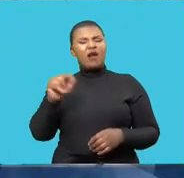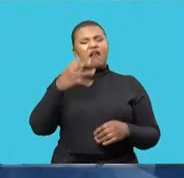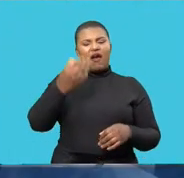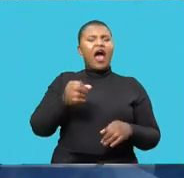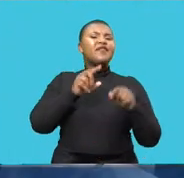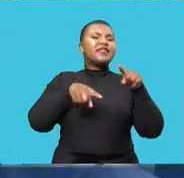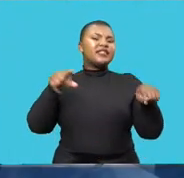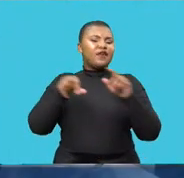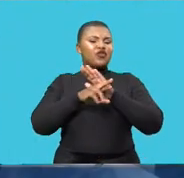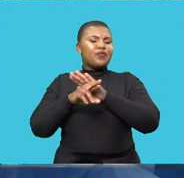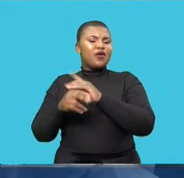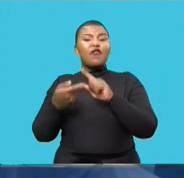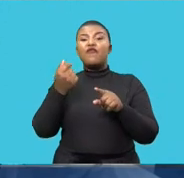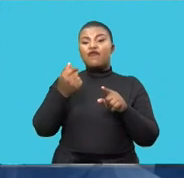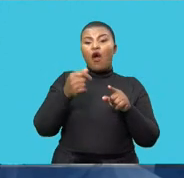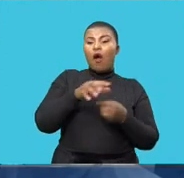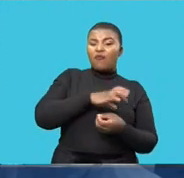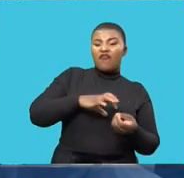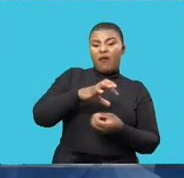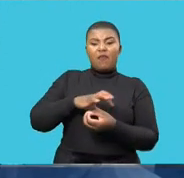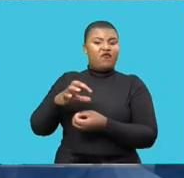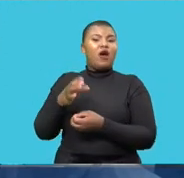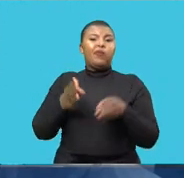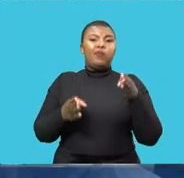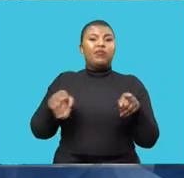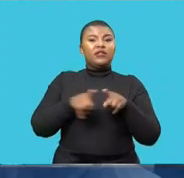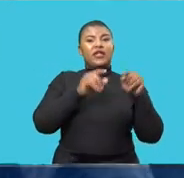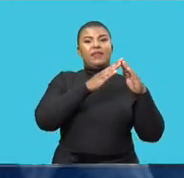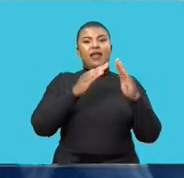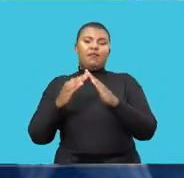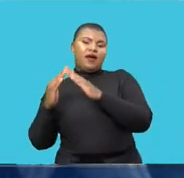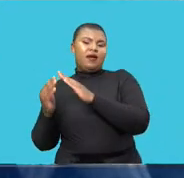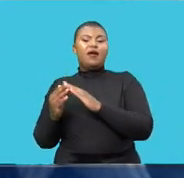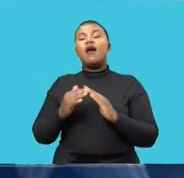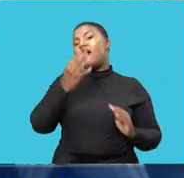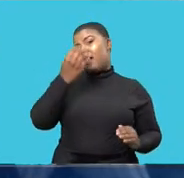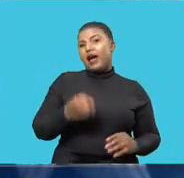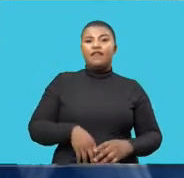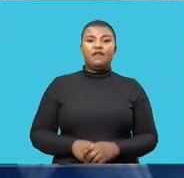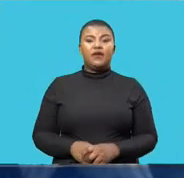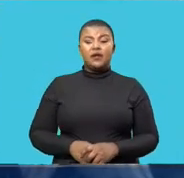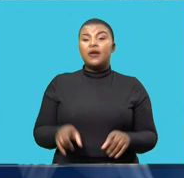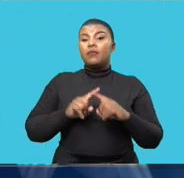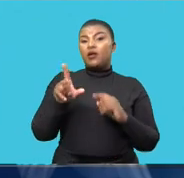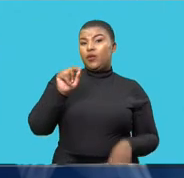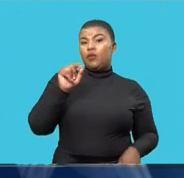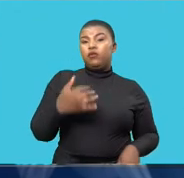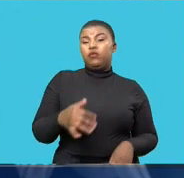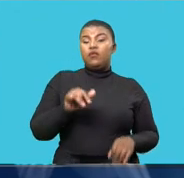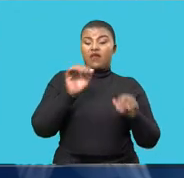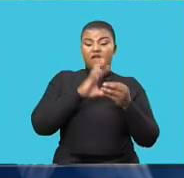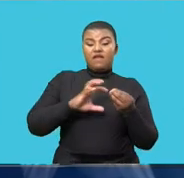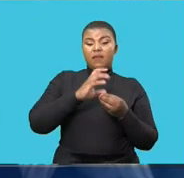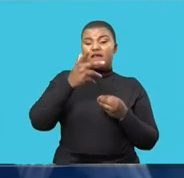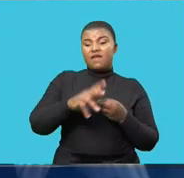different representatives from the families and also their neighbors from each family. You know, the interesting part is that the family did say